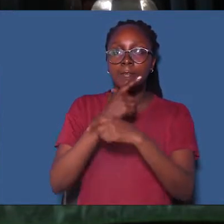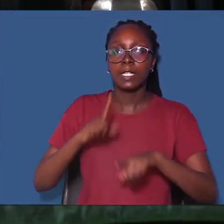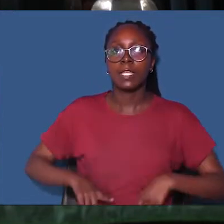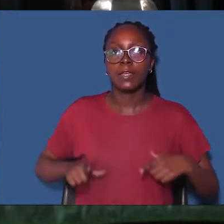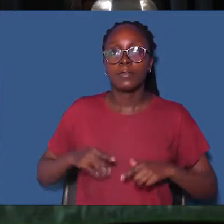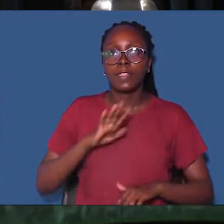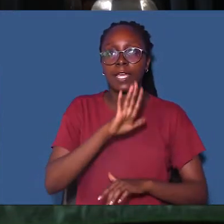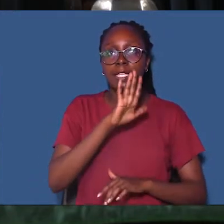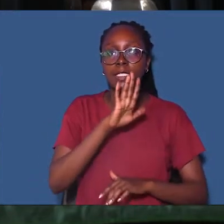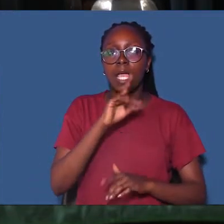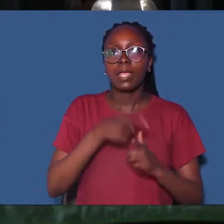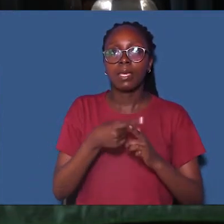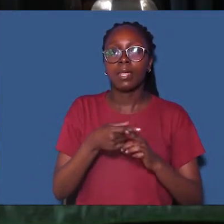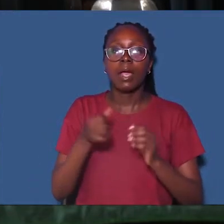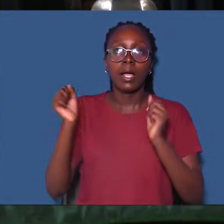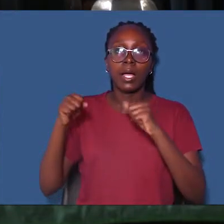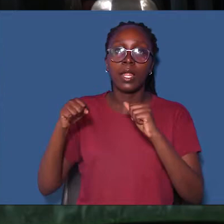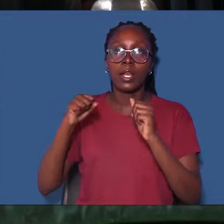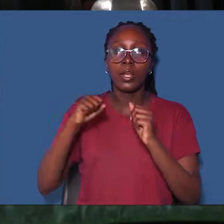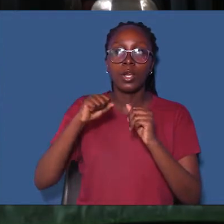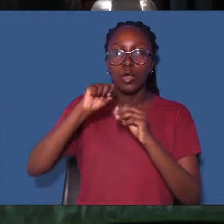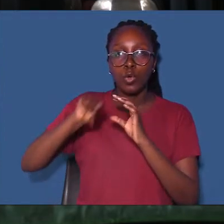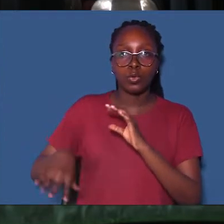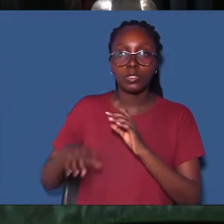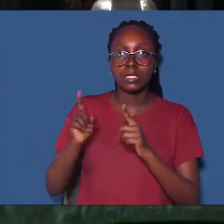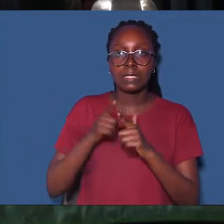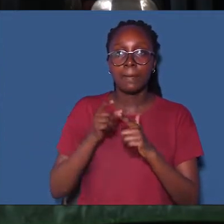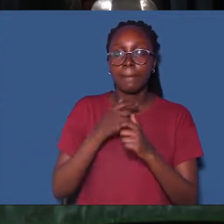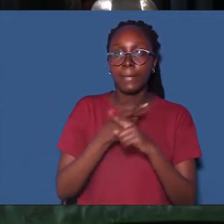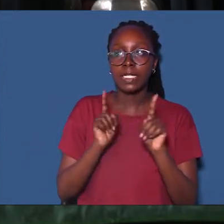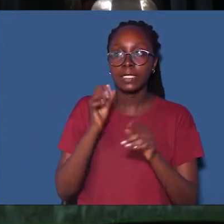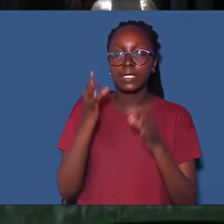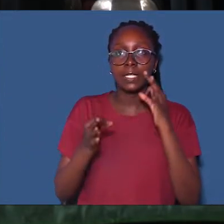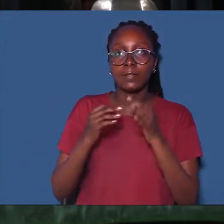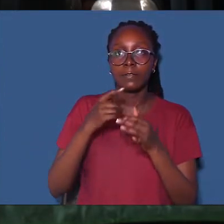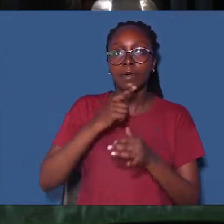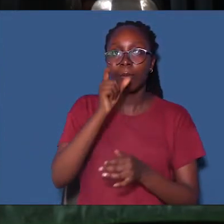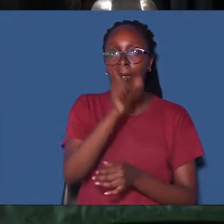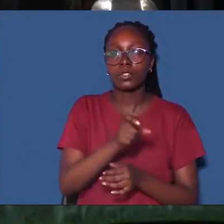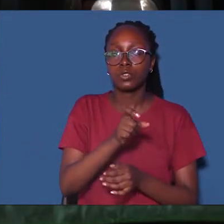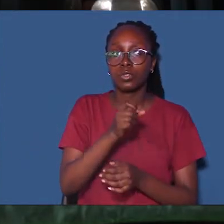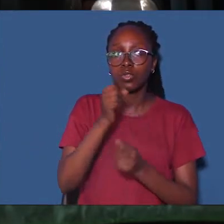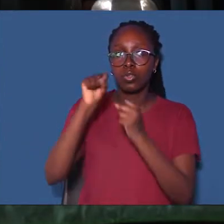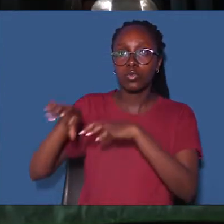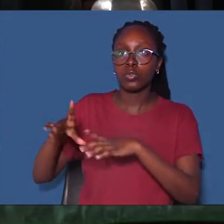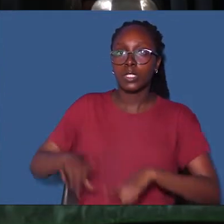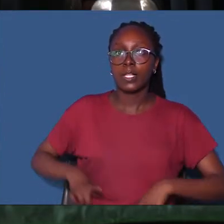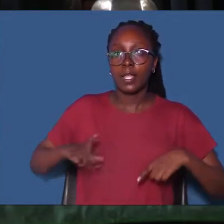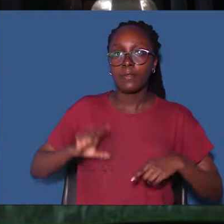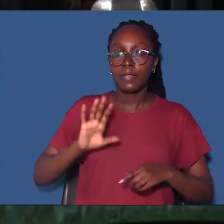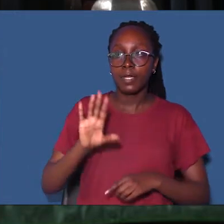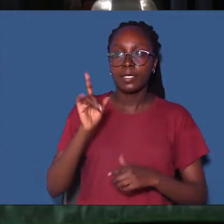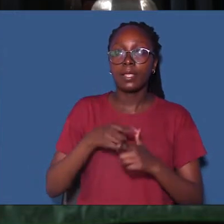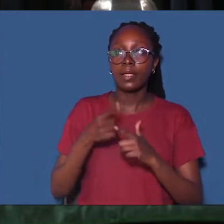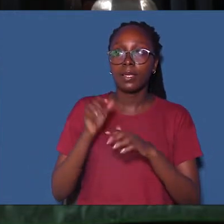it for someone to gain the whole world and yet lose or forfeit their very self? Whoever